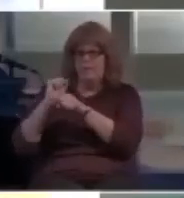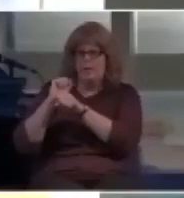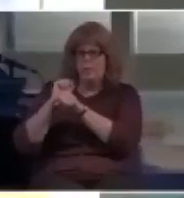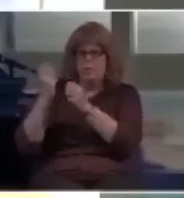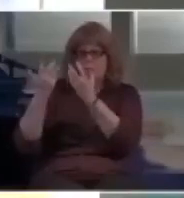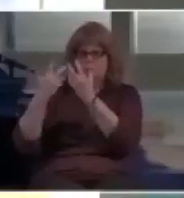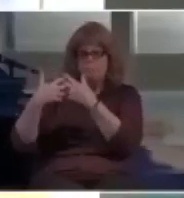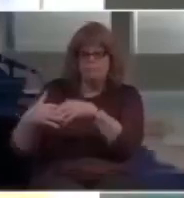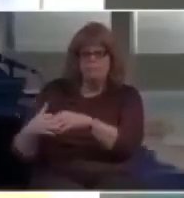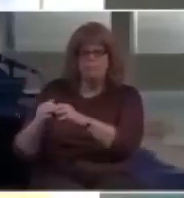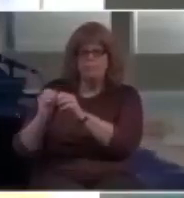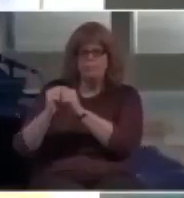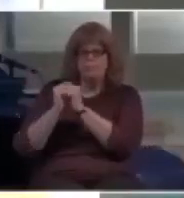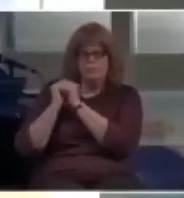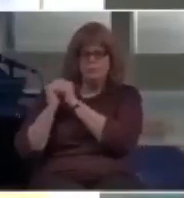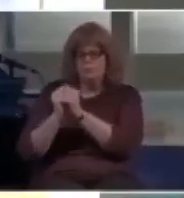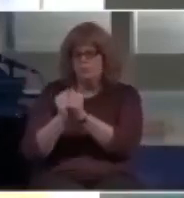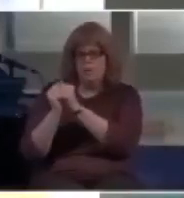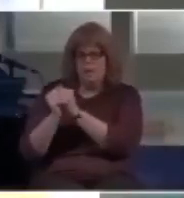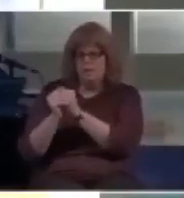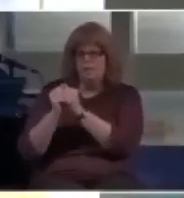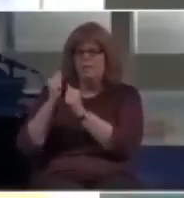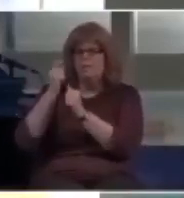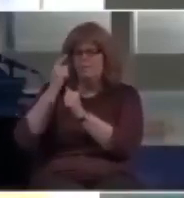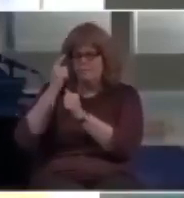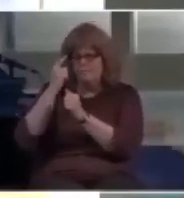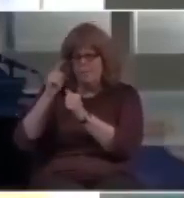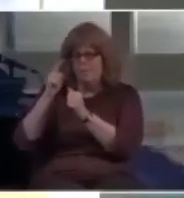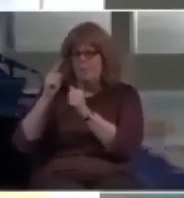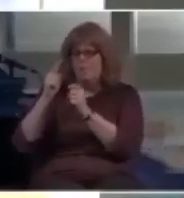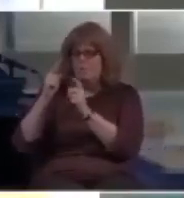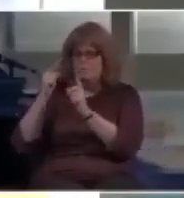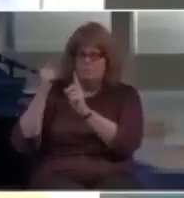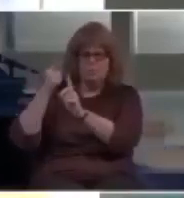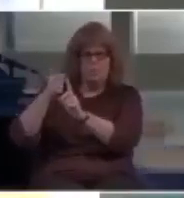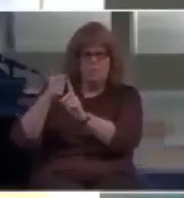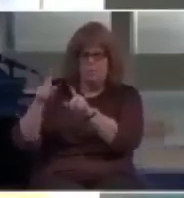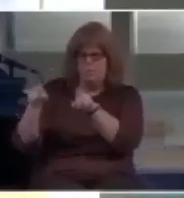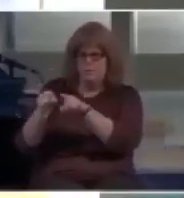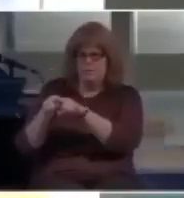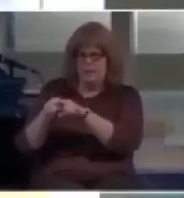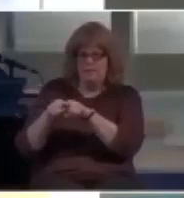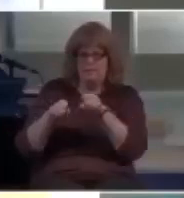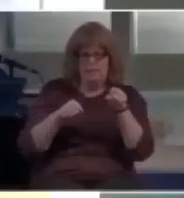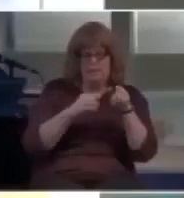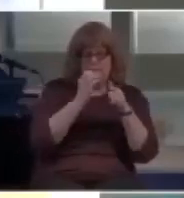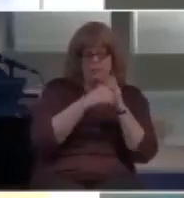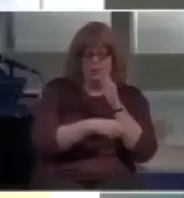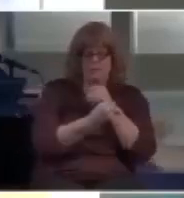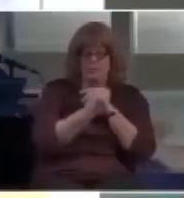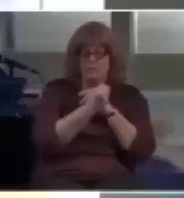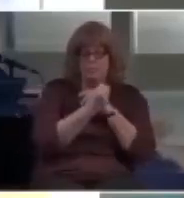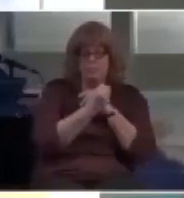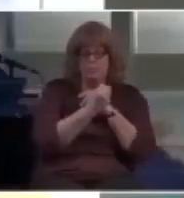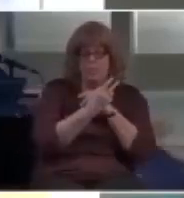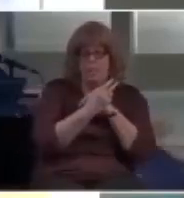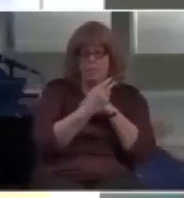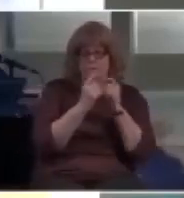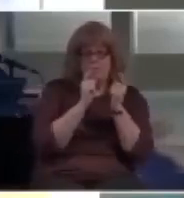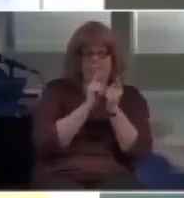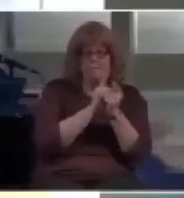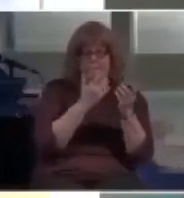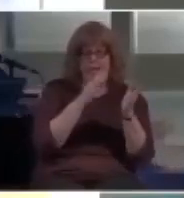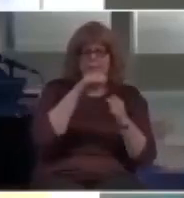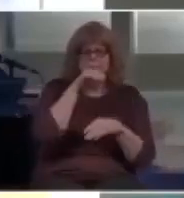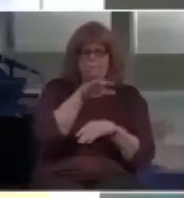other to achieve the same ends. And so chapter 12, we met, of course, the dragon,